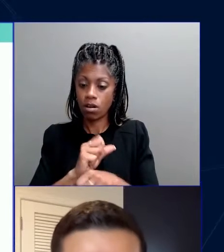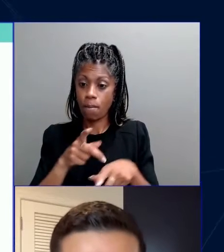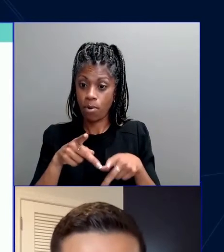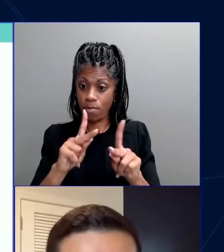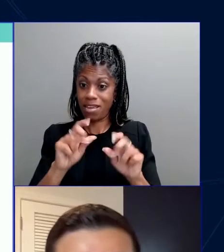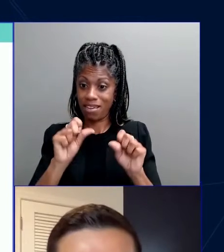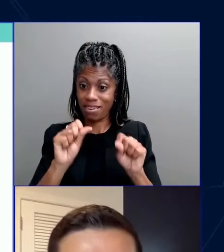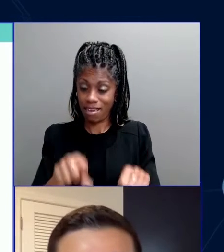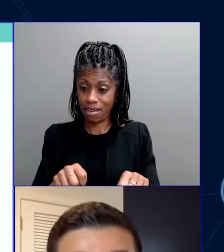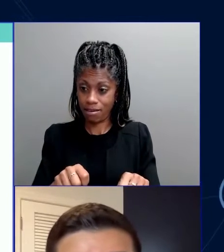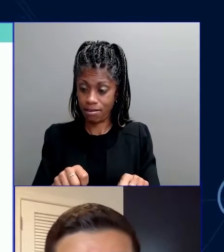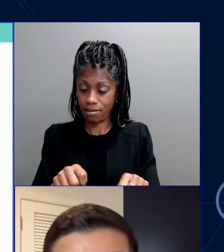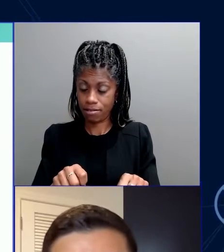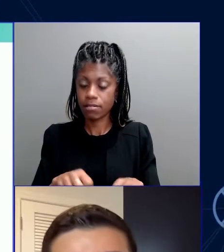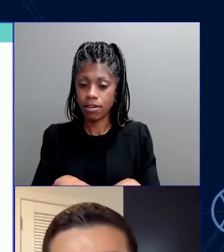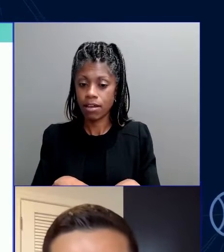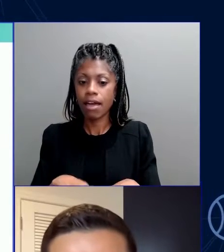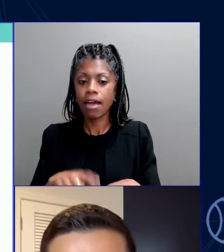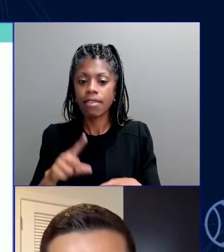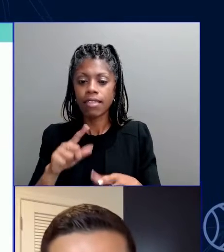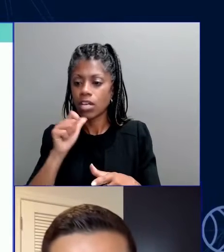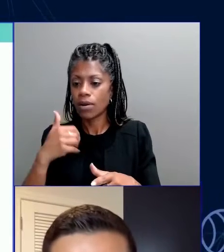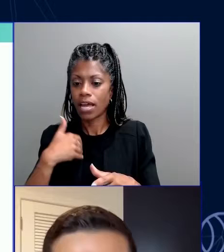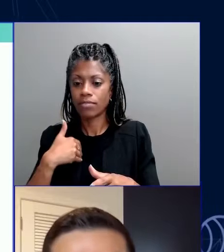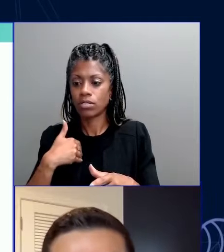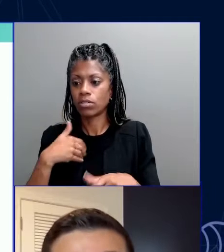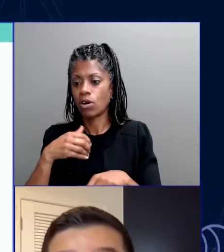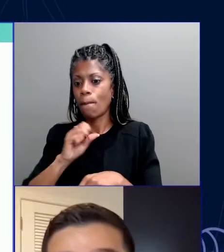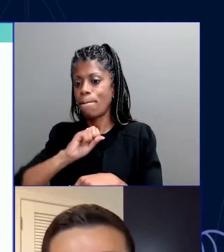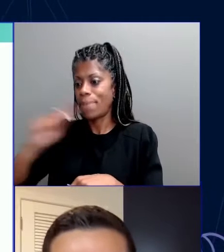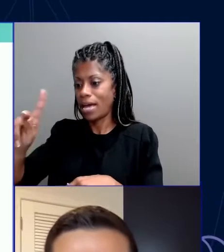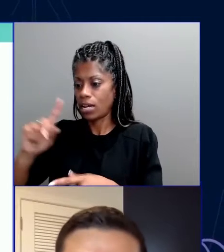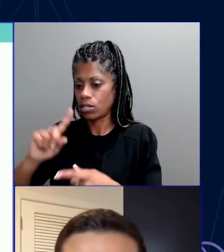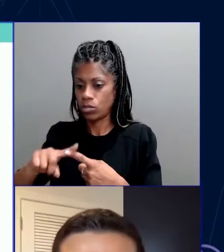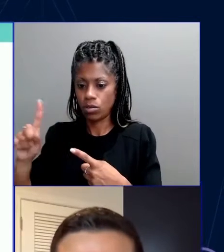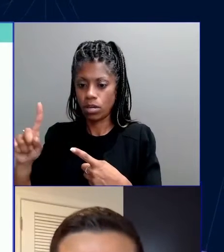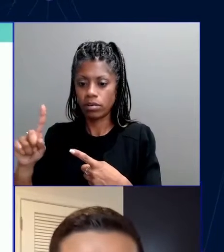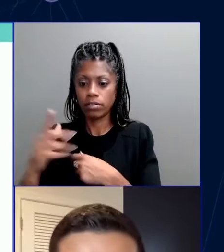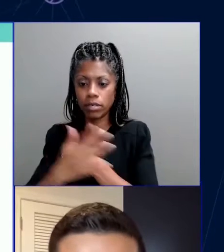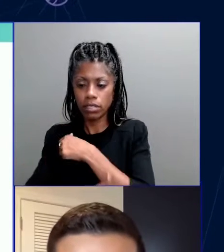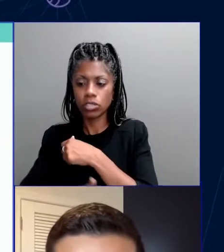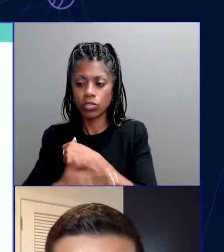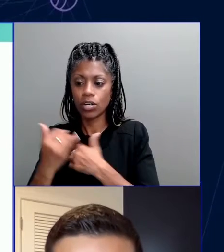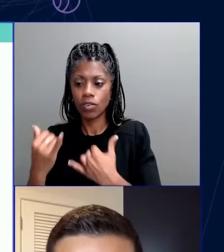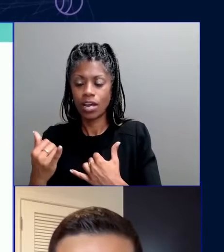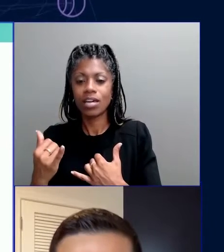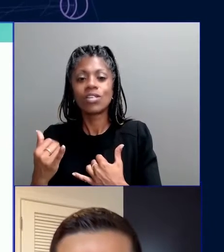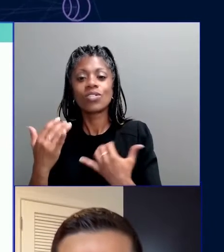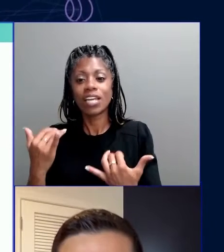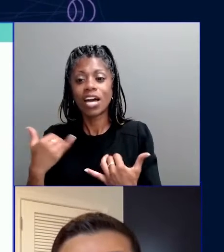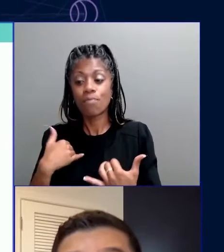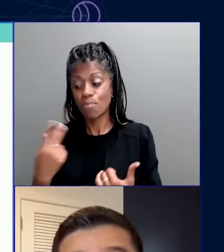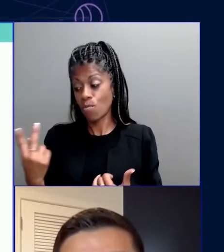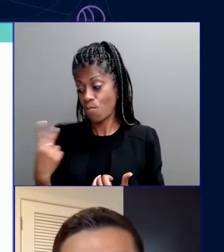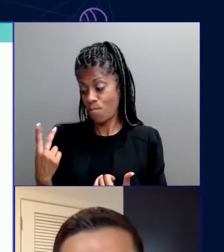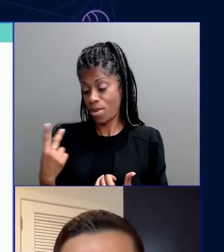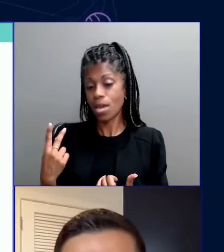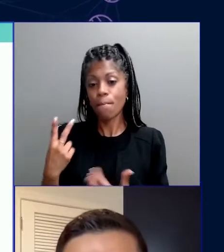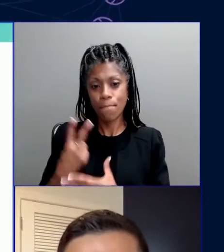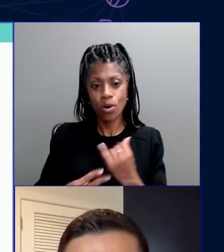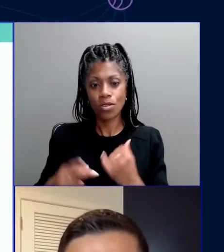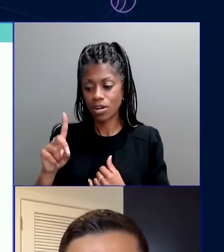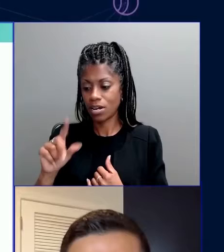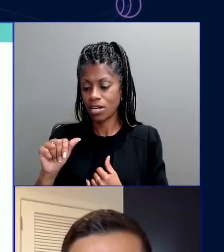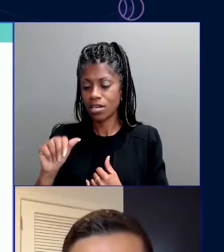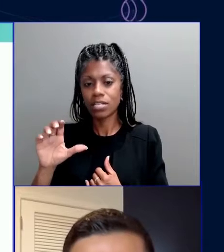DACA recipients. So for those of you that may have never heard of DACA before, now you can say that you know 2 DACA recipients. The thing that is important